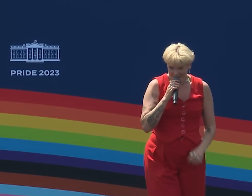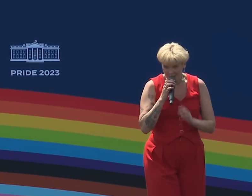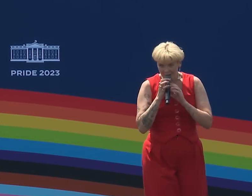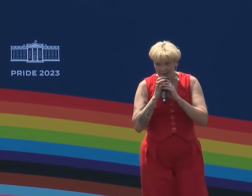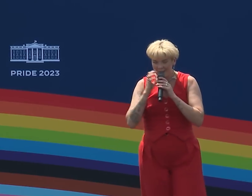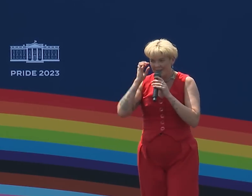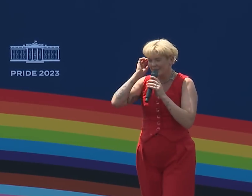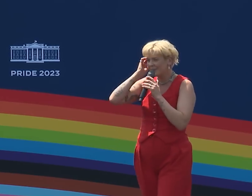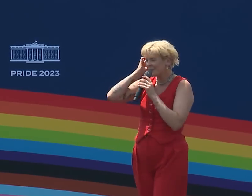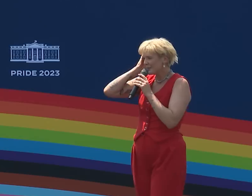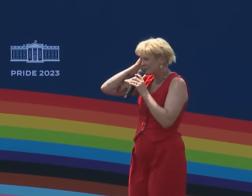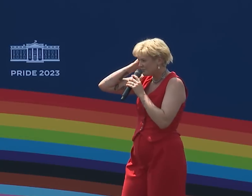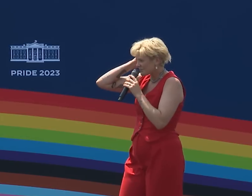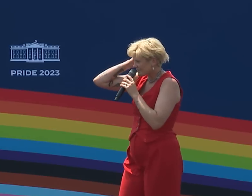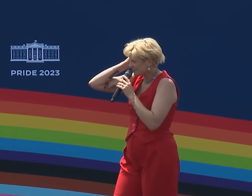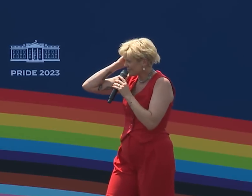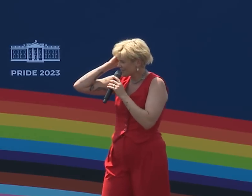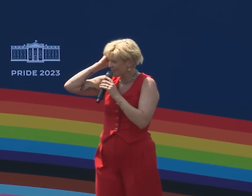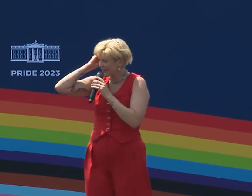This is our last song.